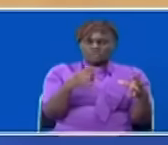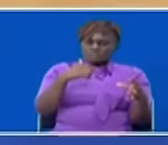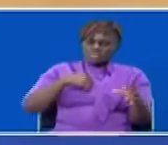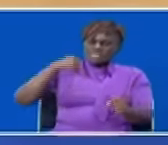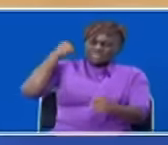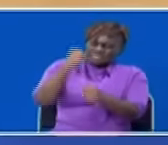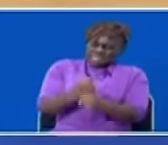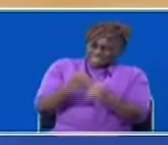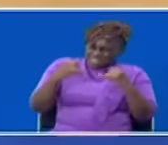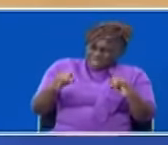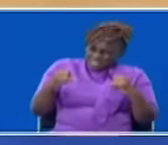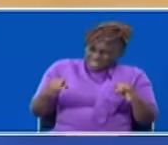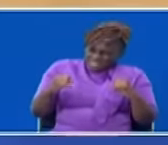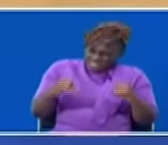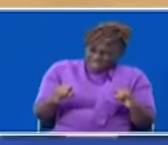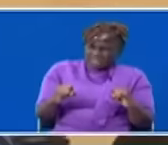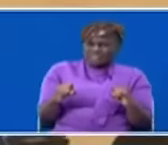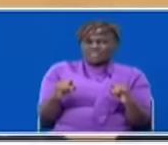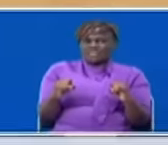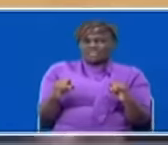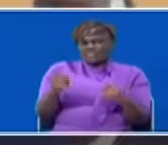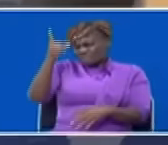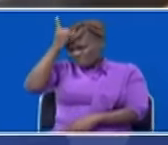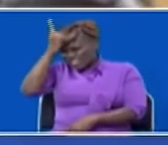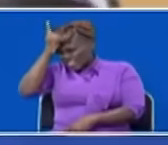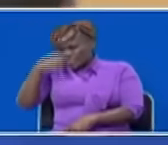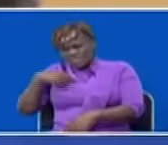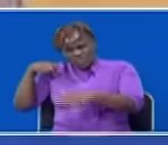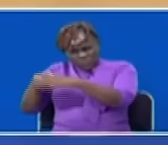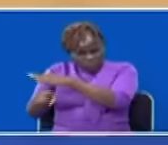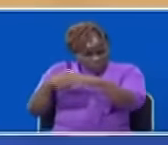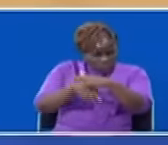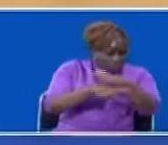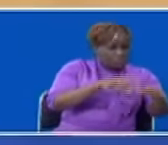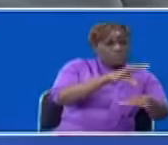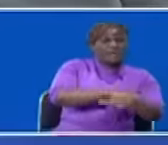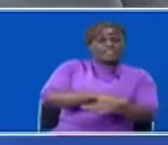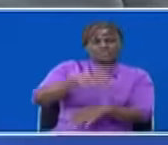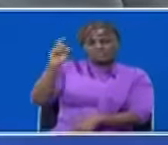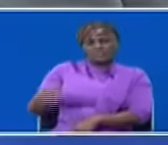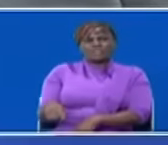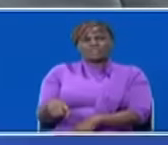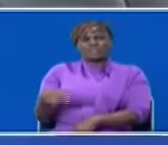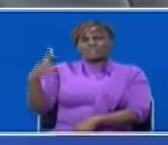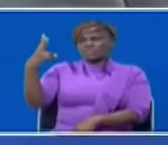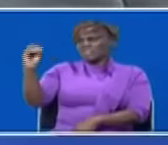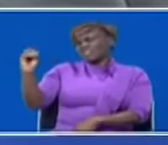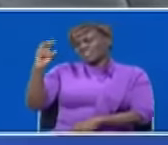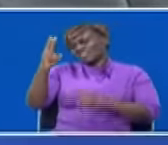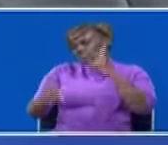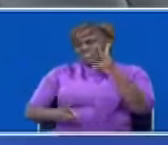juu chini. Nita hustle kila kijiji na kila kona mpaka nipate. 2022 is so